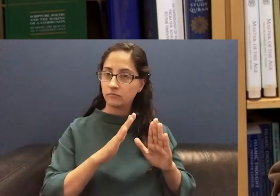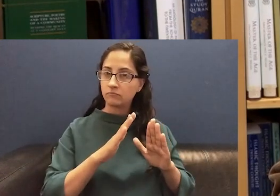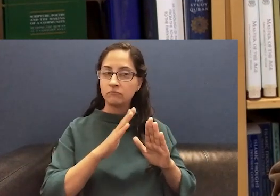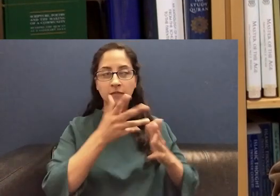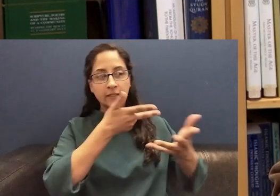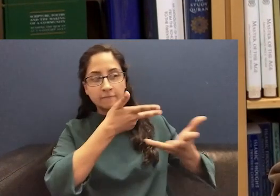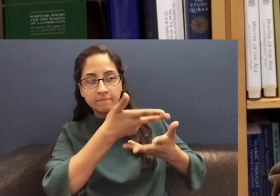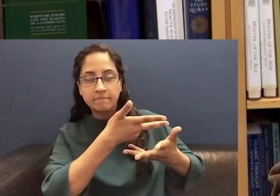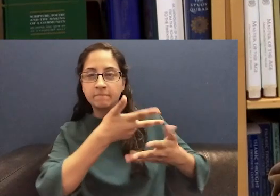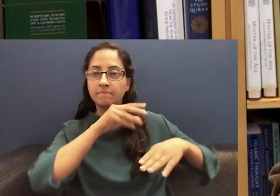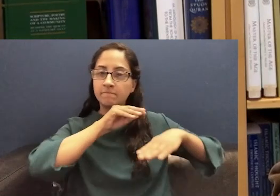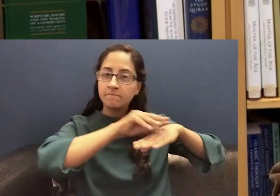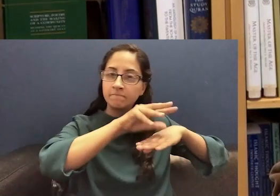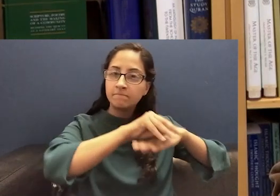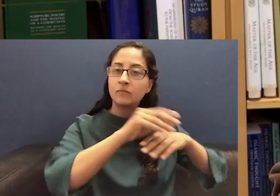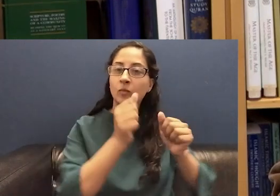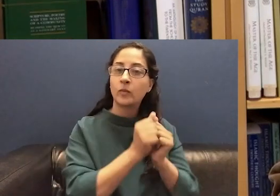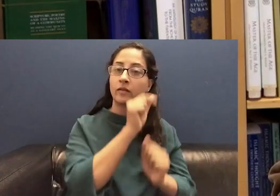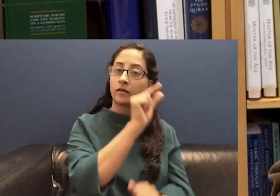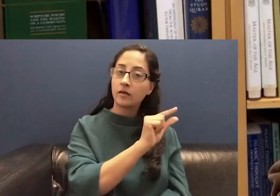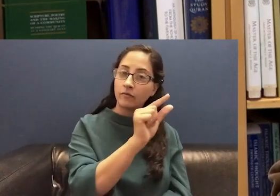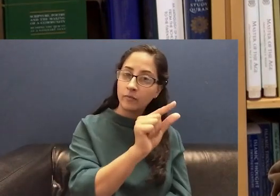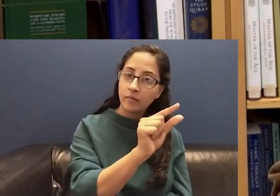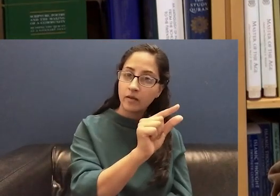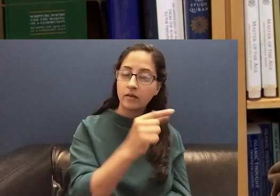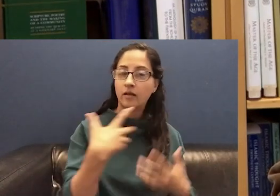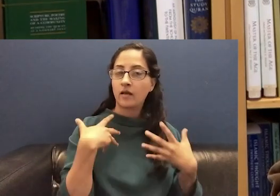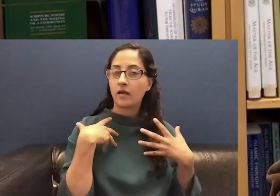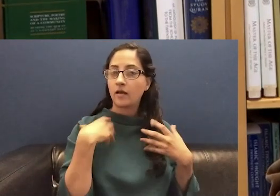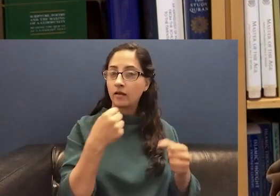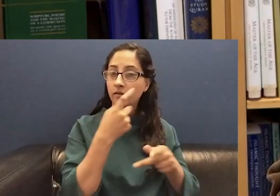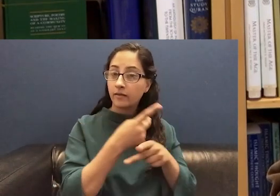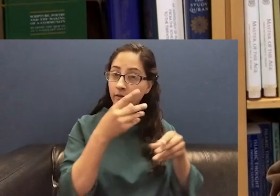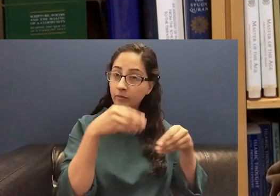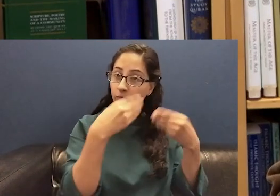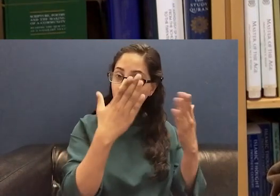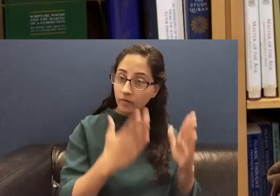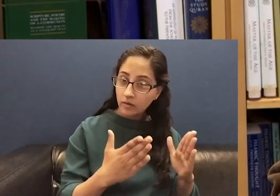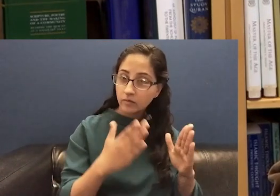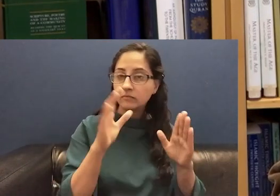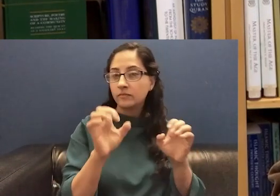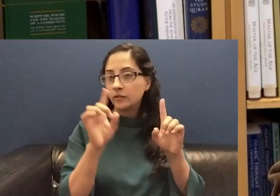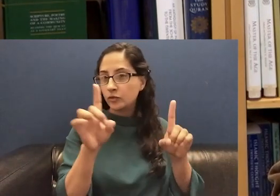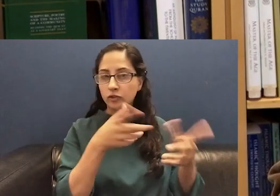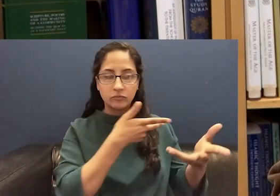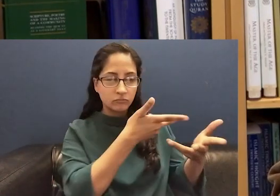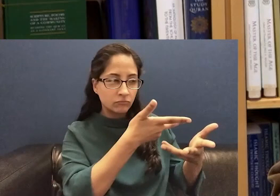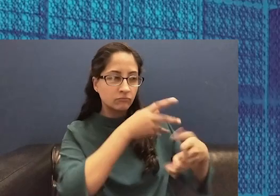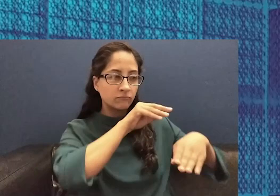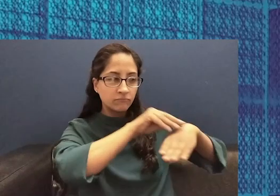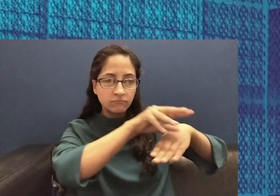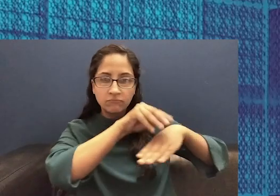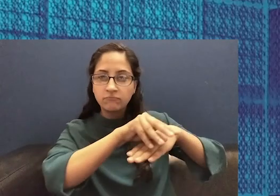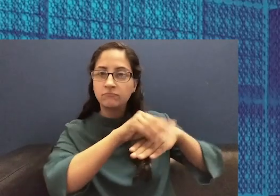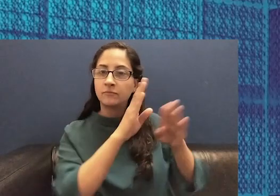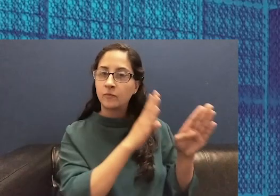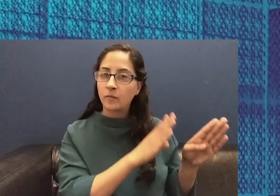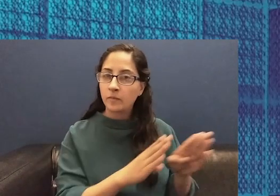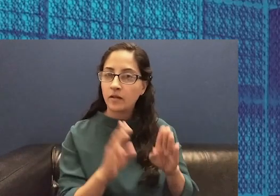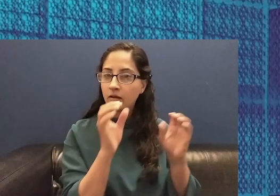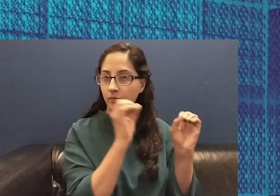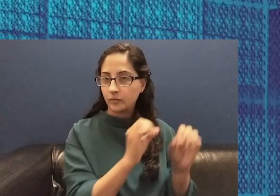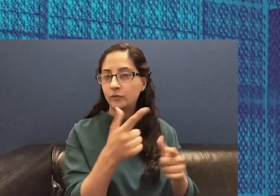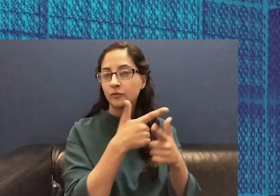operational improvement. Dr. Najmuddin and Khalil, it is a pleasure to have you both here today.